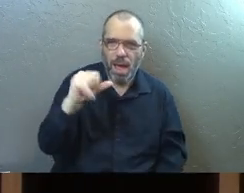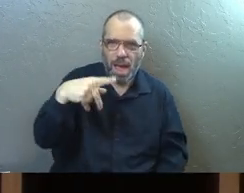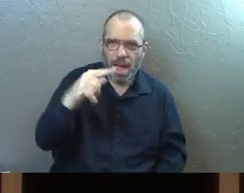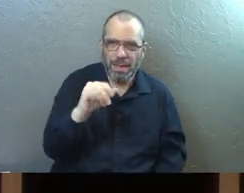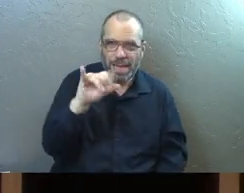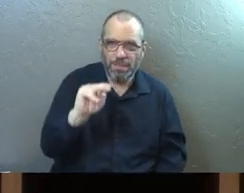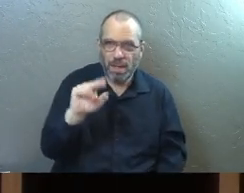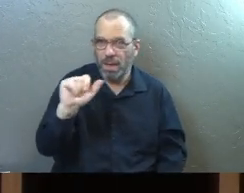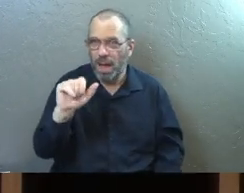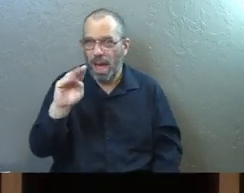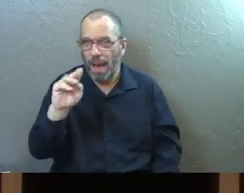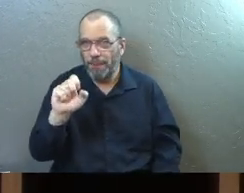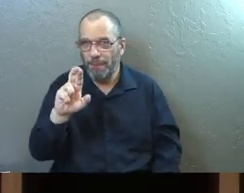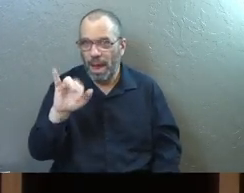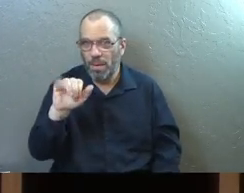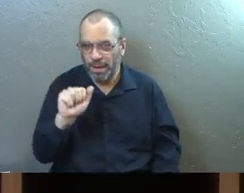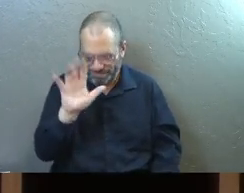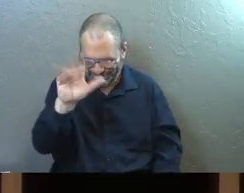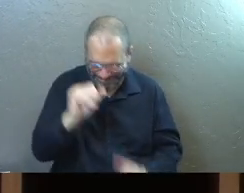Because, right?